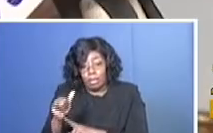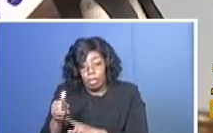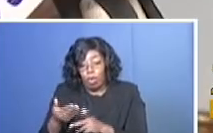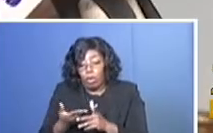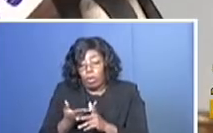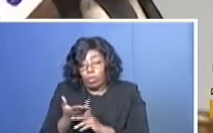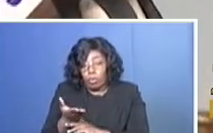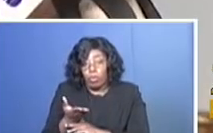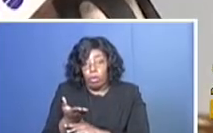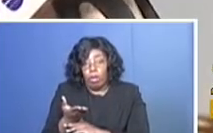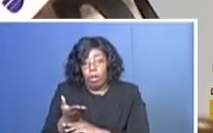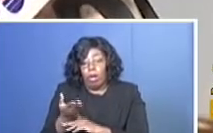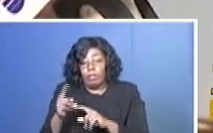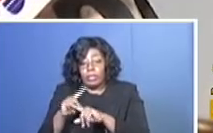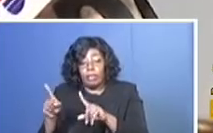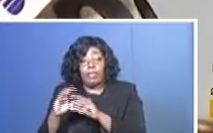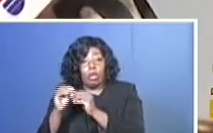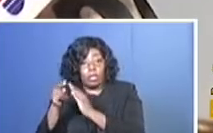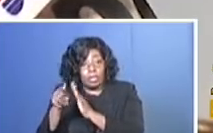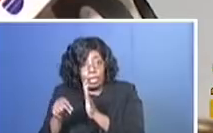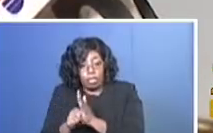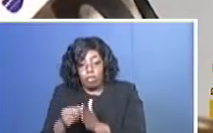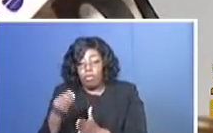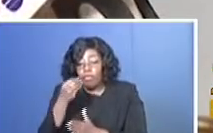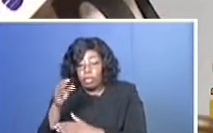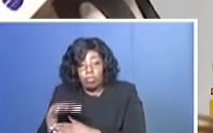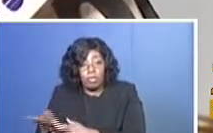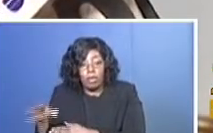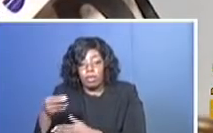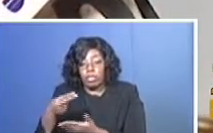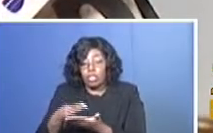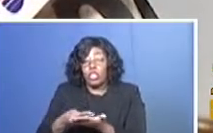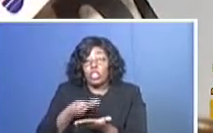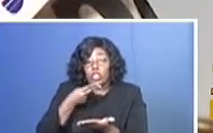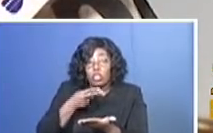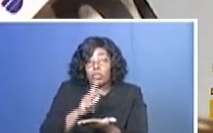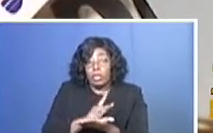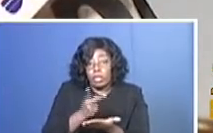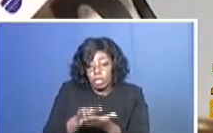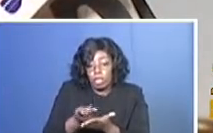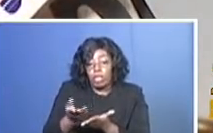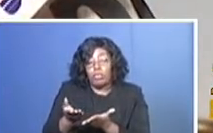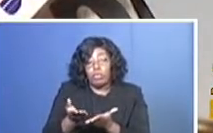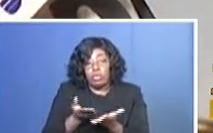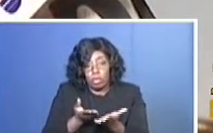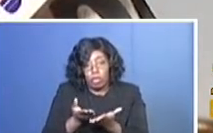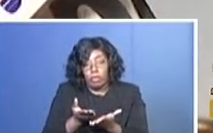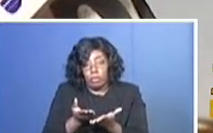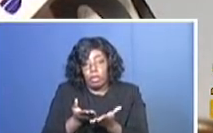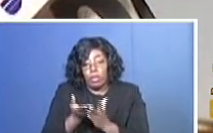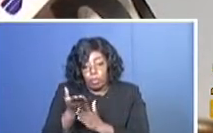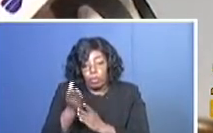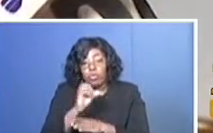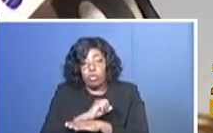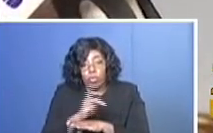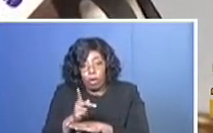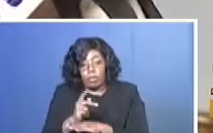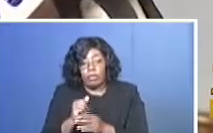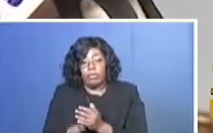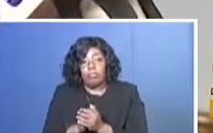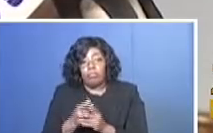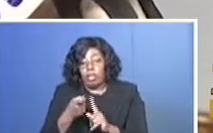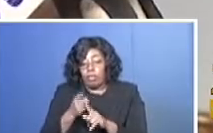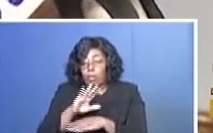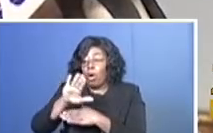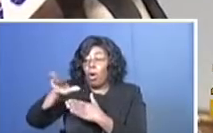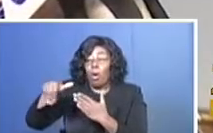the number of organizations, the feeding centers, the soup kitchens that we serve throughout New Providence. And so on behalf of all of